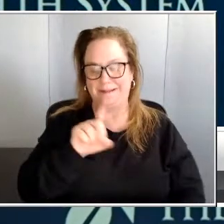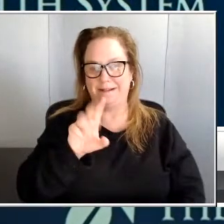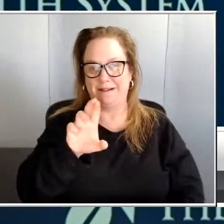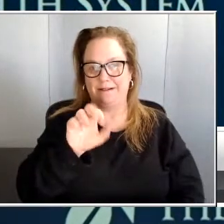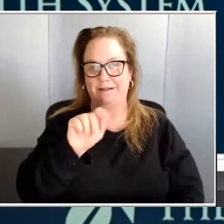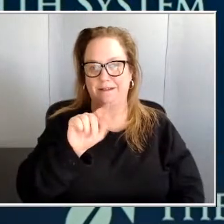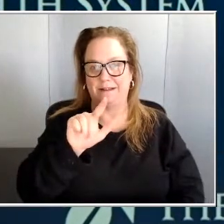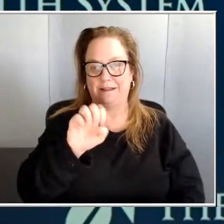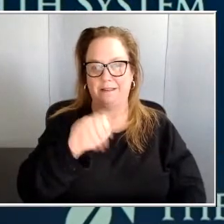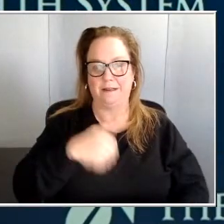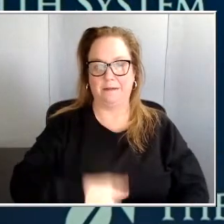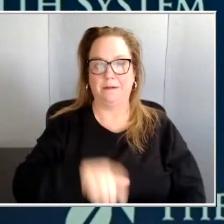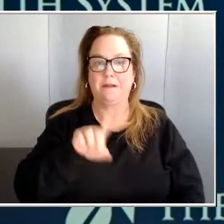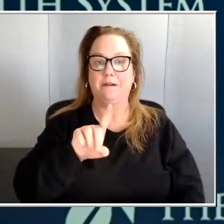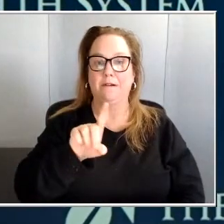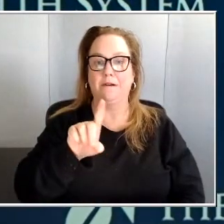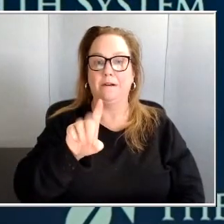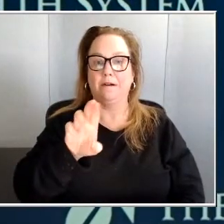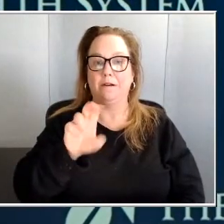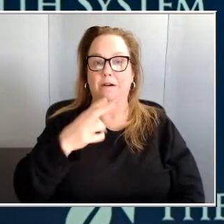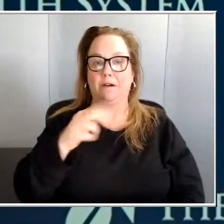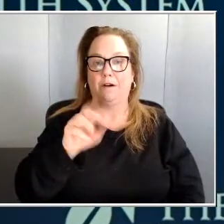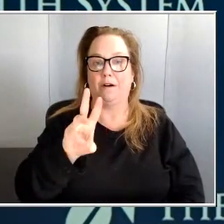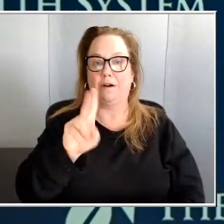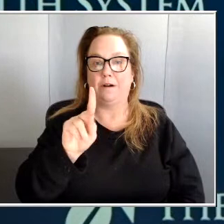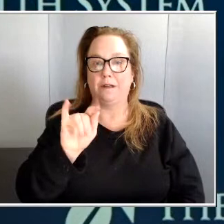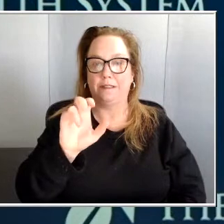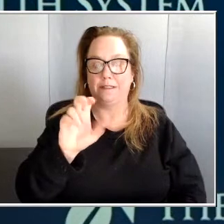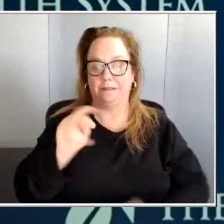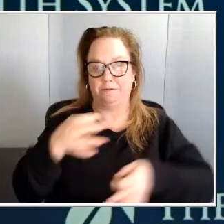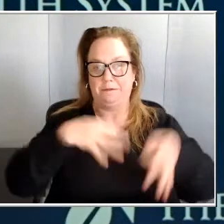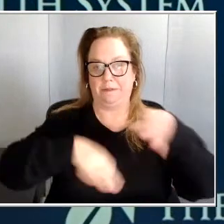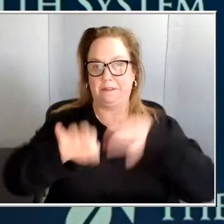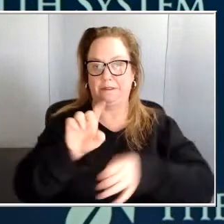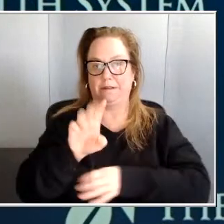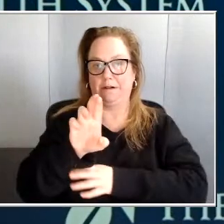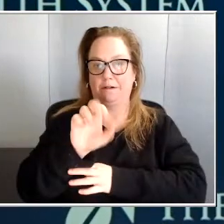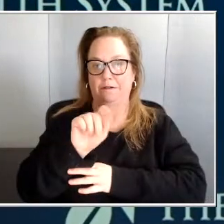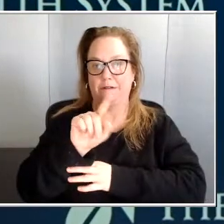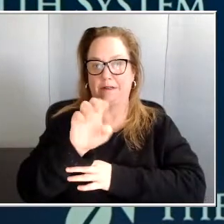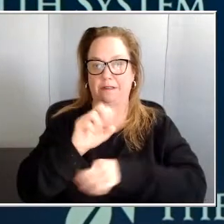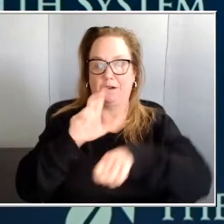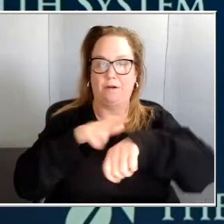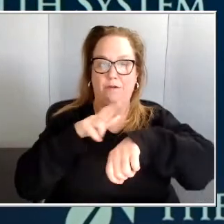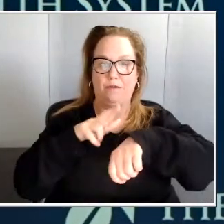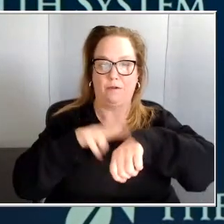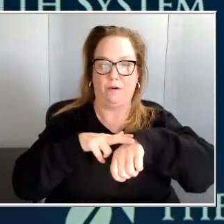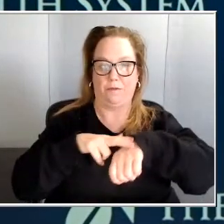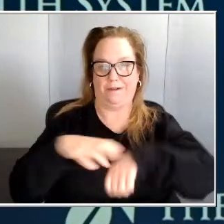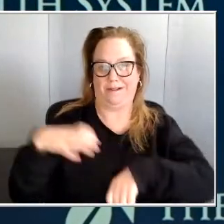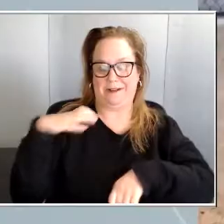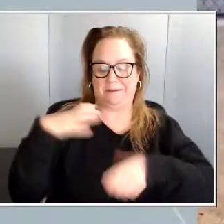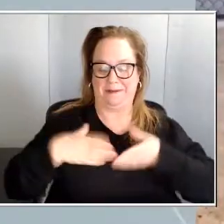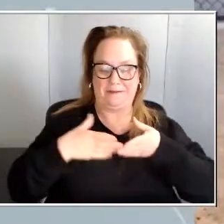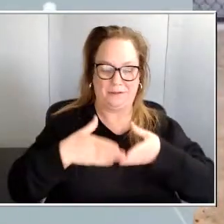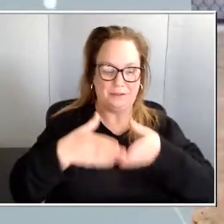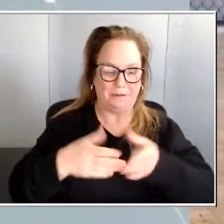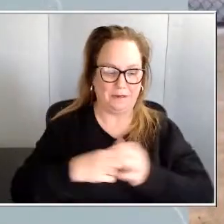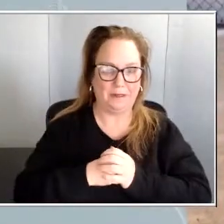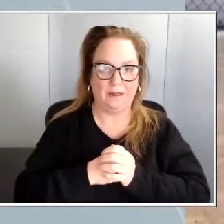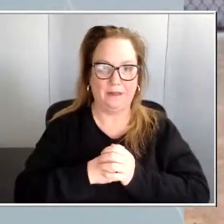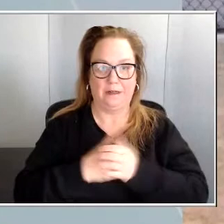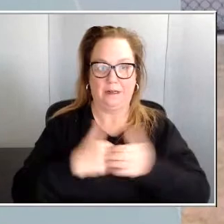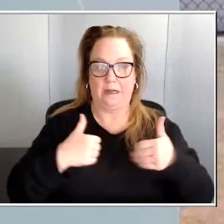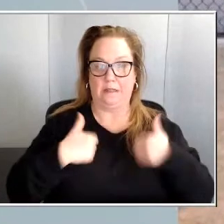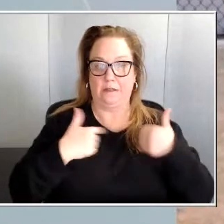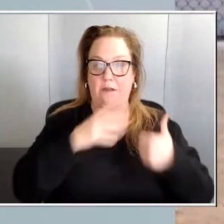Dana Hawkinson, sitting in for Dr. Stites, our normal captain of this ship. Today we meet a young woman who